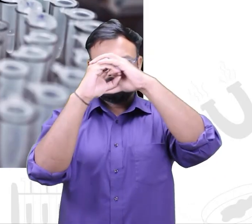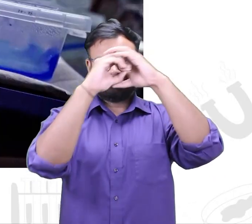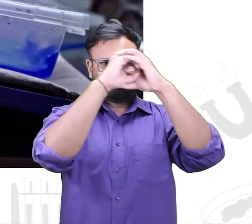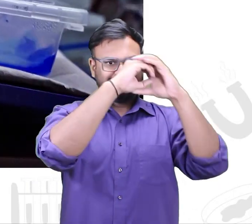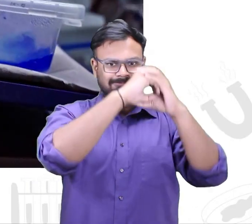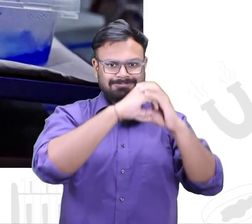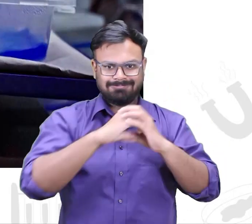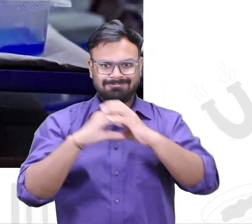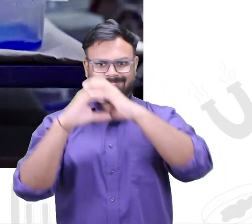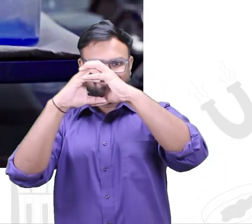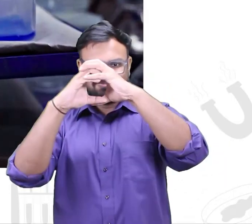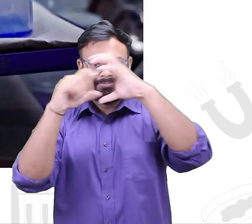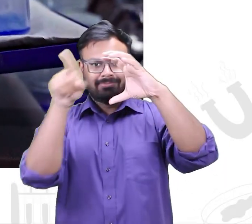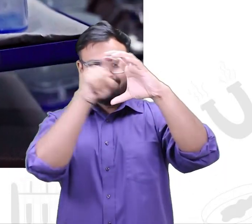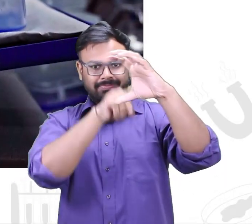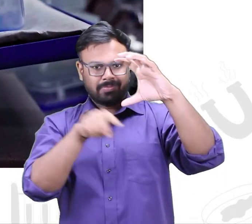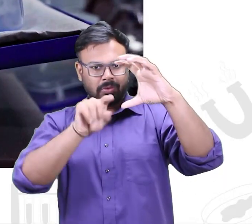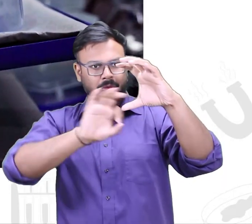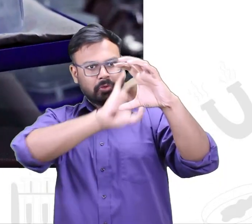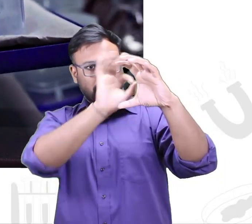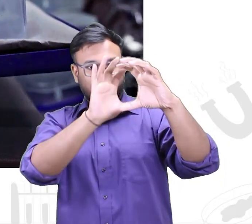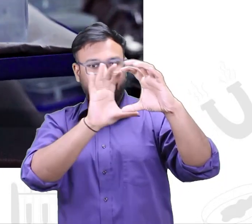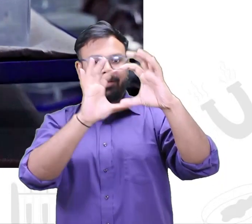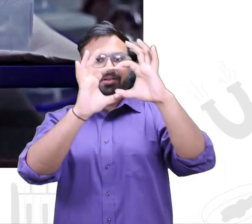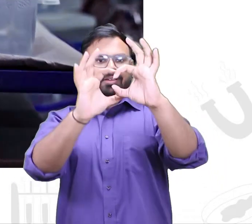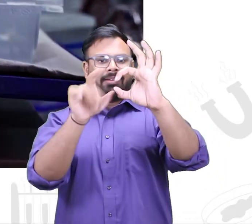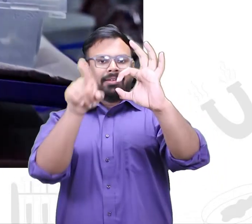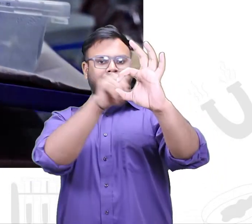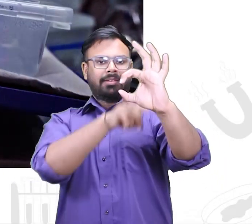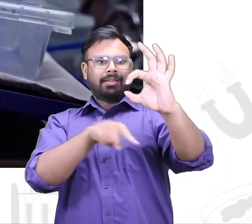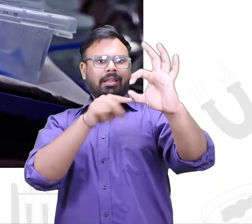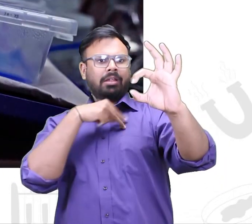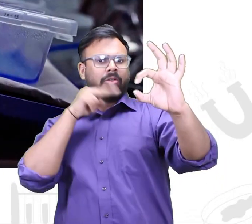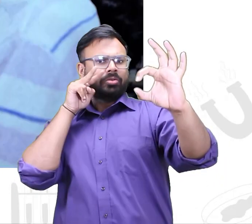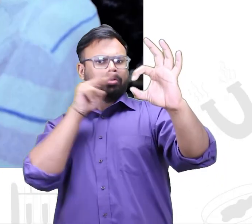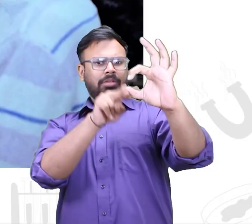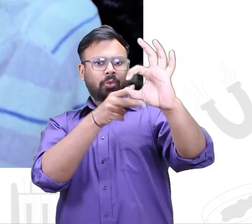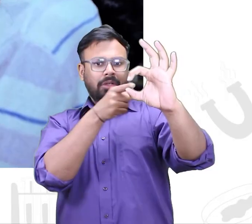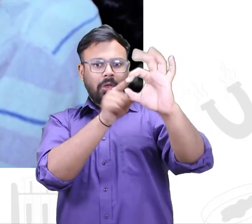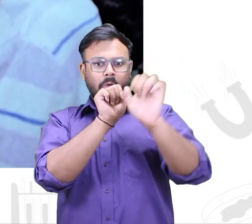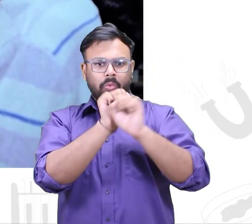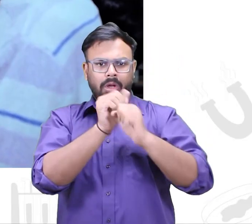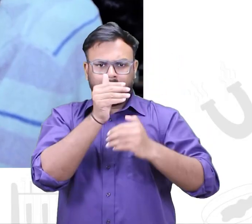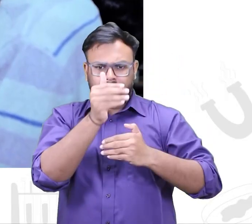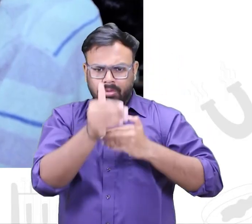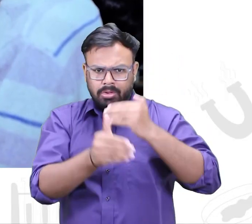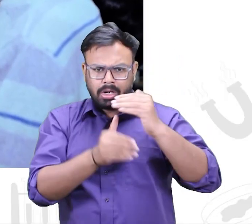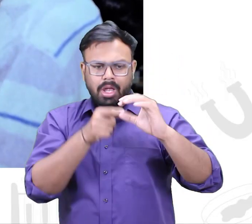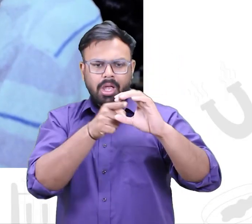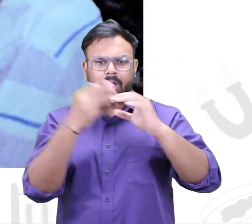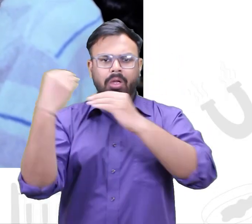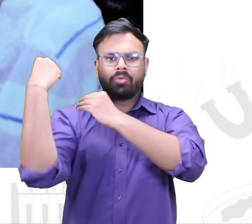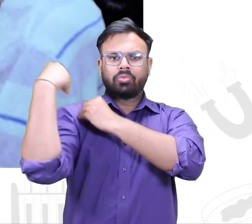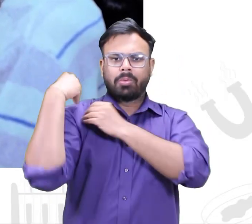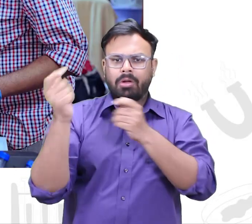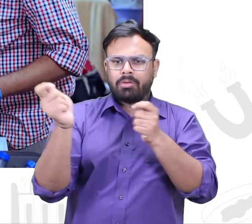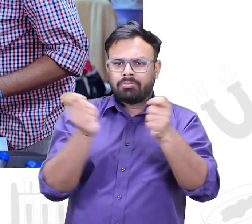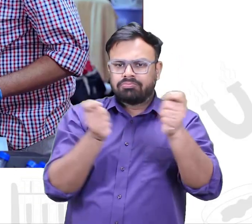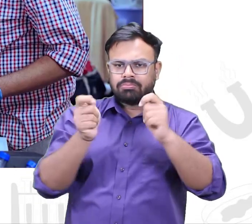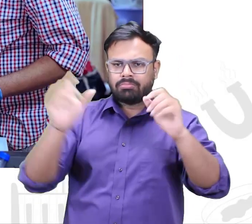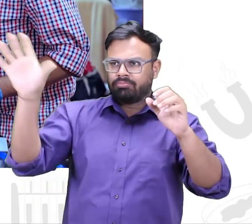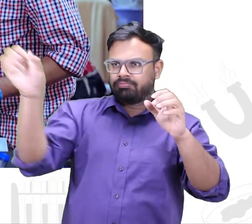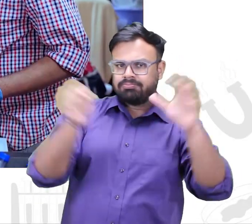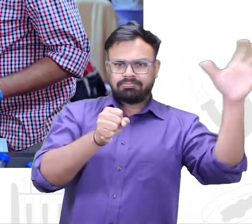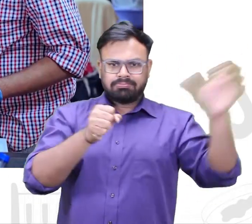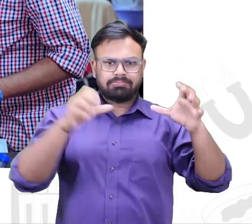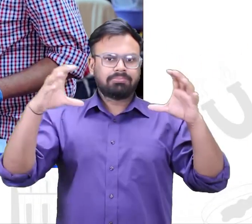cell in response to different signals. More specifically, what we look at are some of these nucleators that initiate the process of actin assembly. So in our